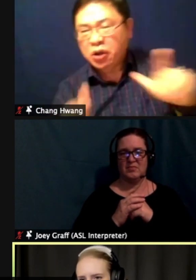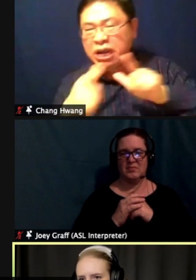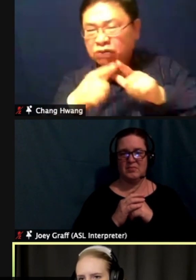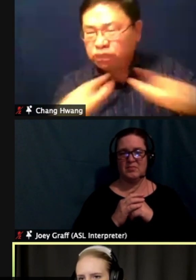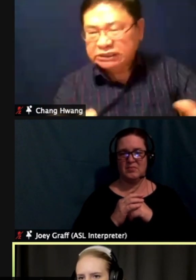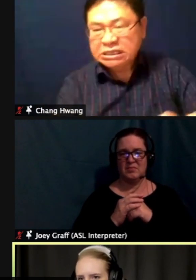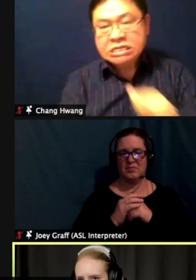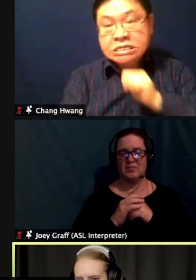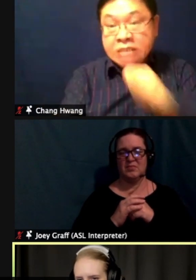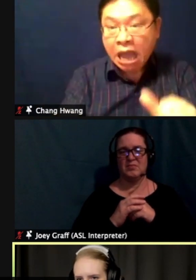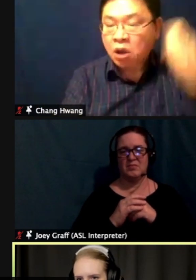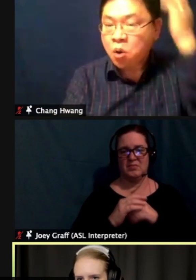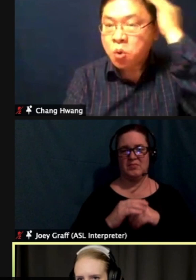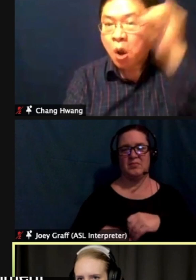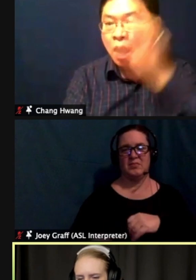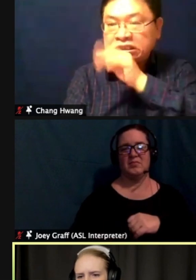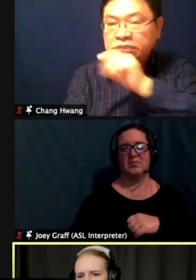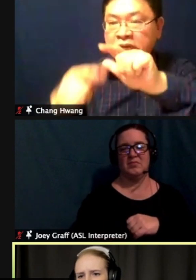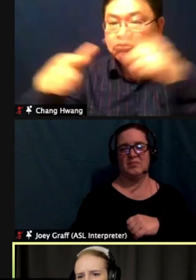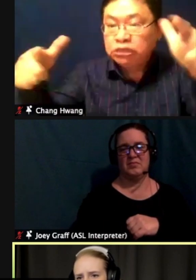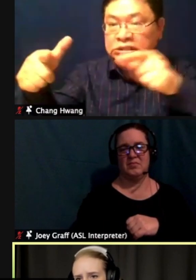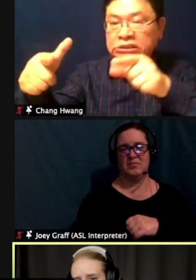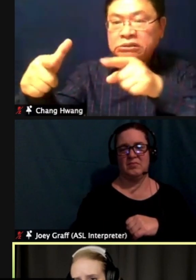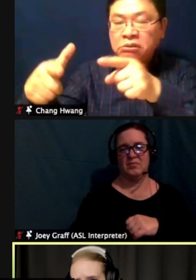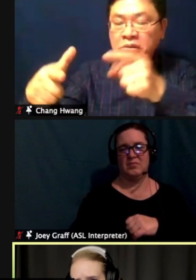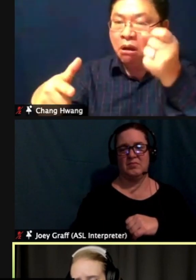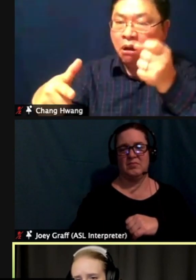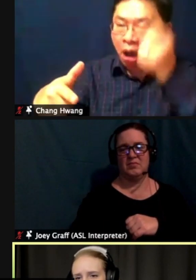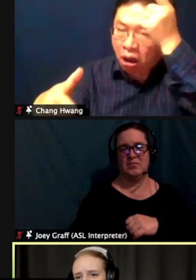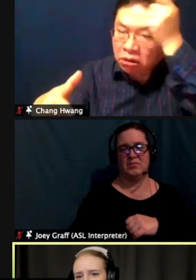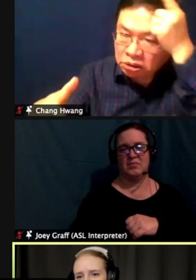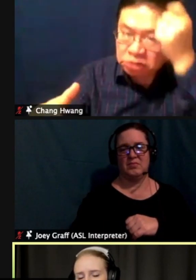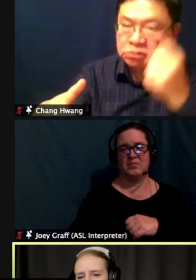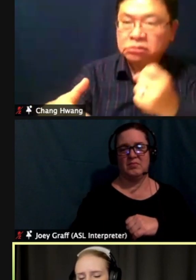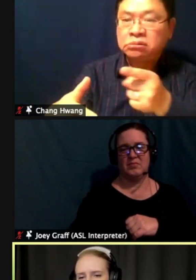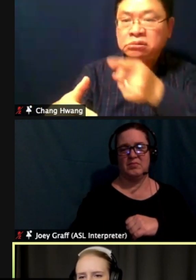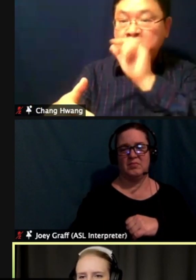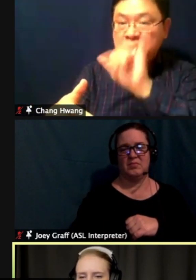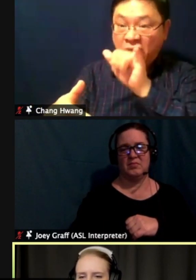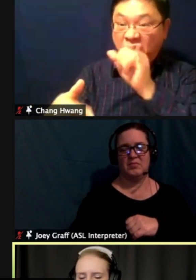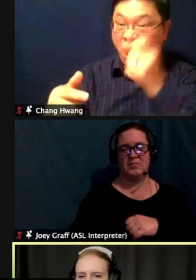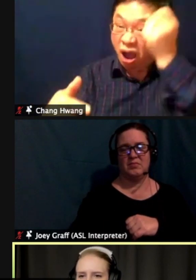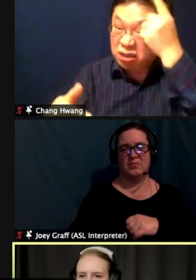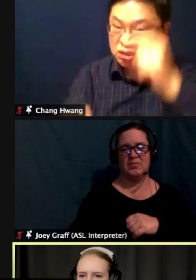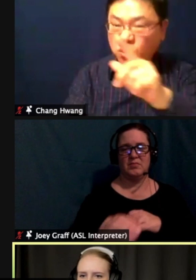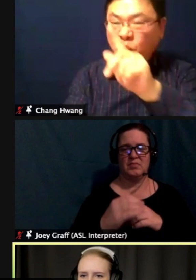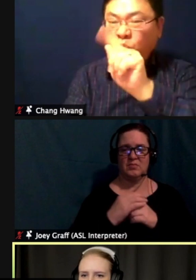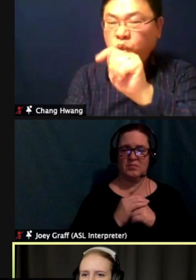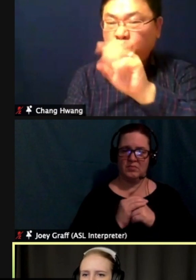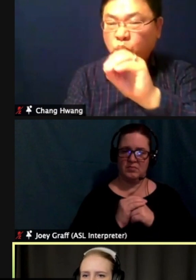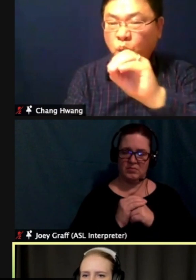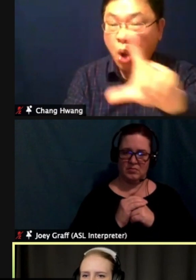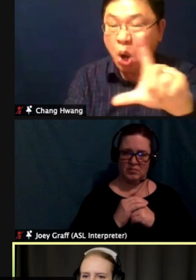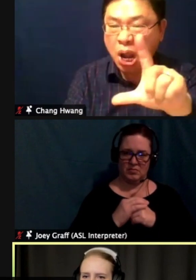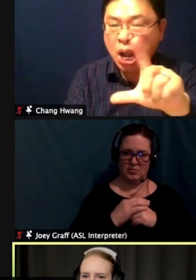does not need to be equivalent. They felt that it wasn't respected, and they felt that the Korean government was